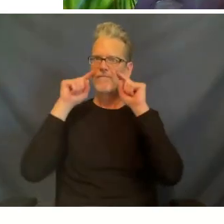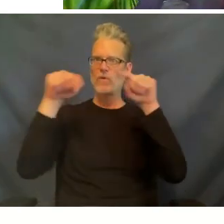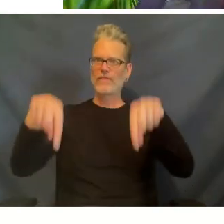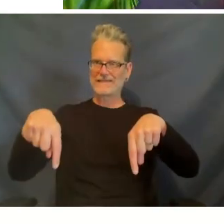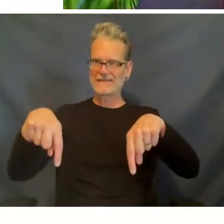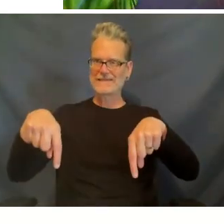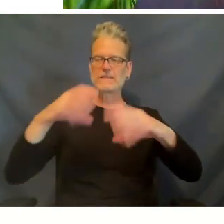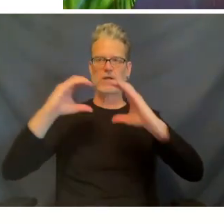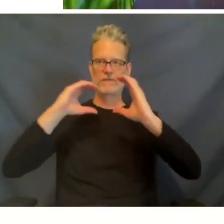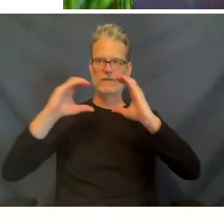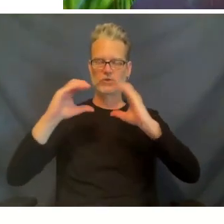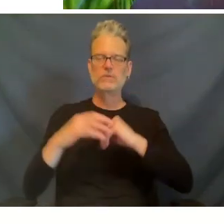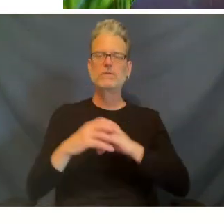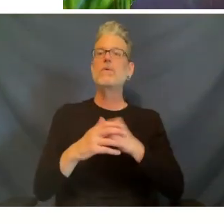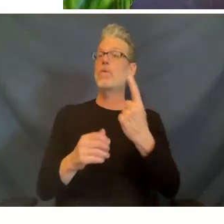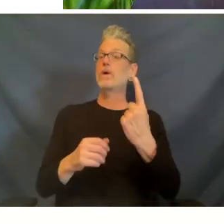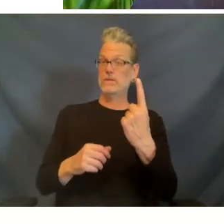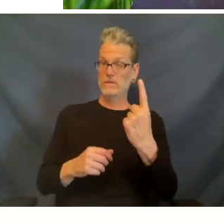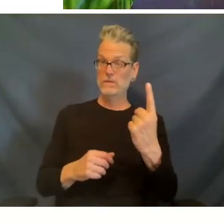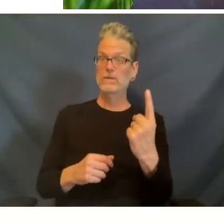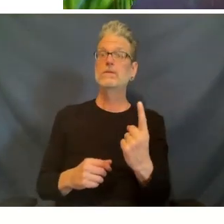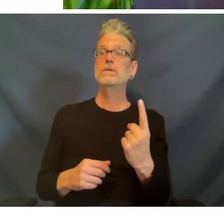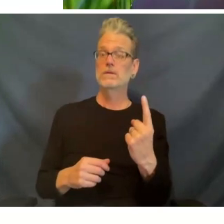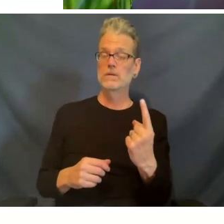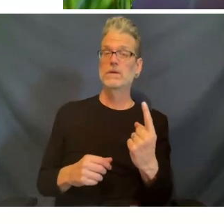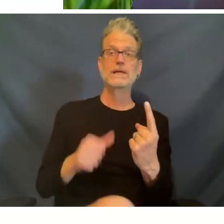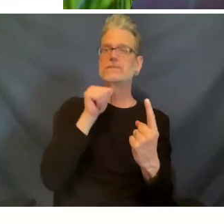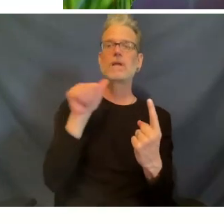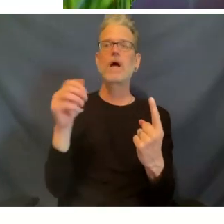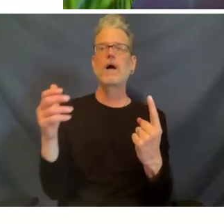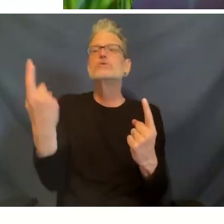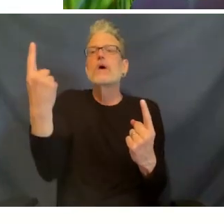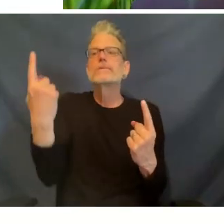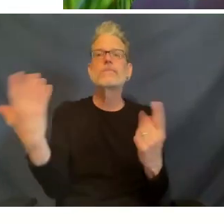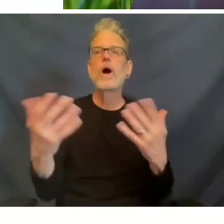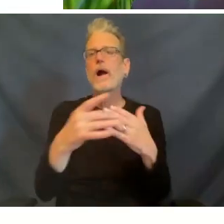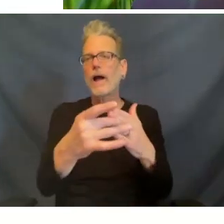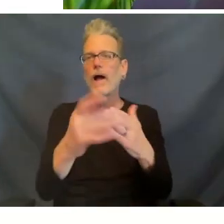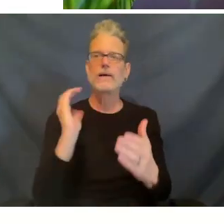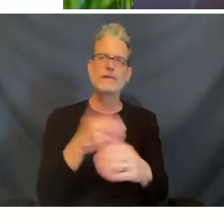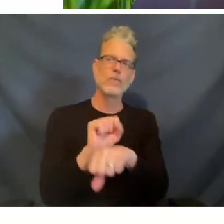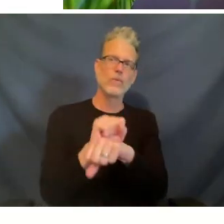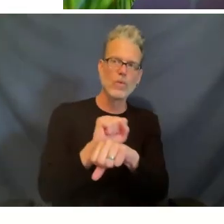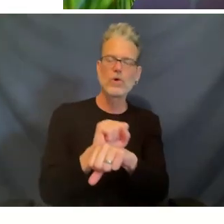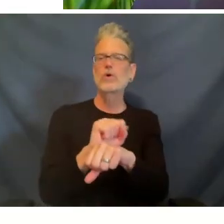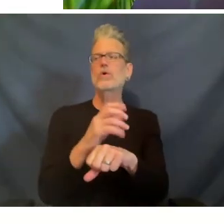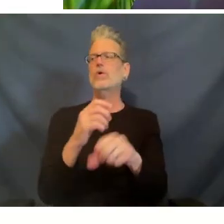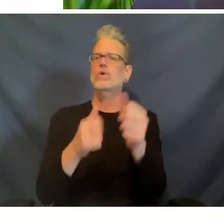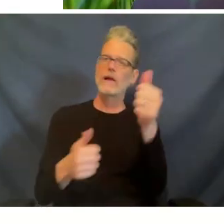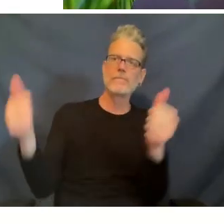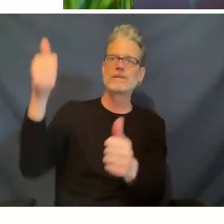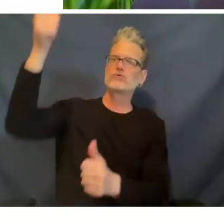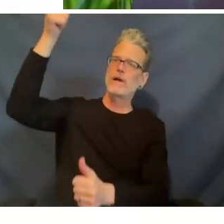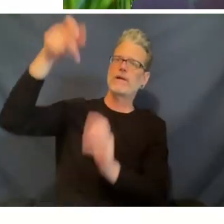one is not only what is guiding our work in addition to our directives and administrative